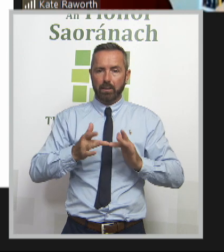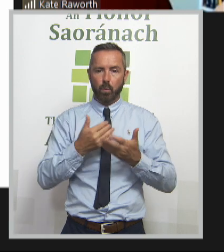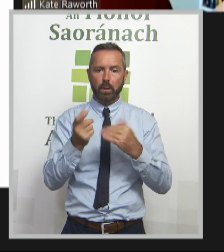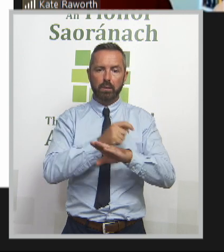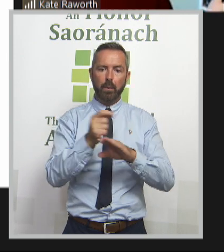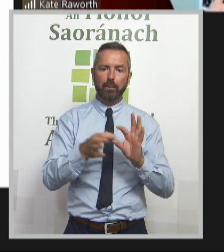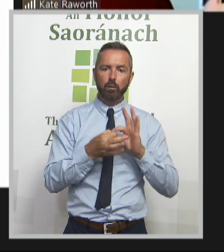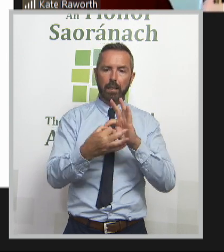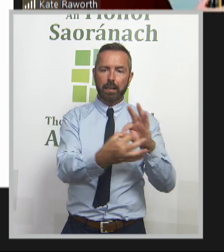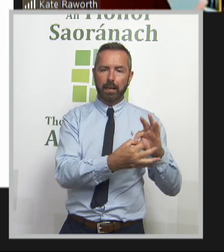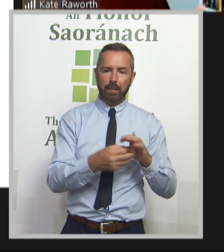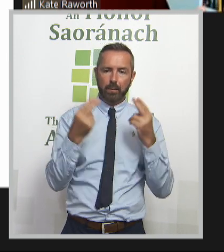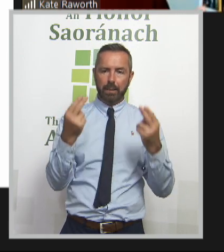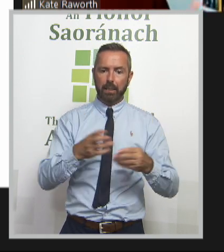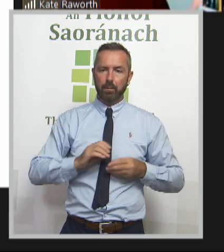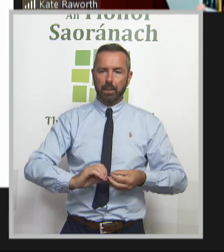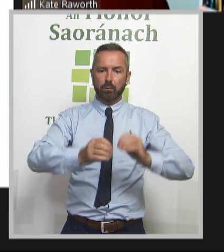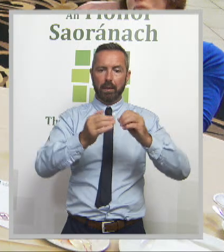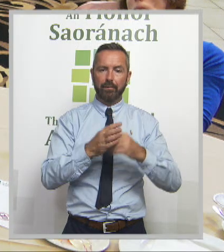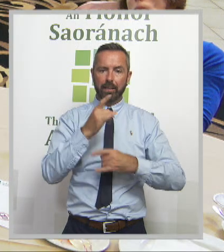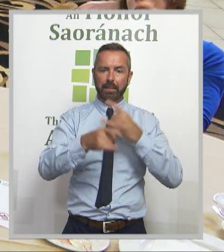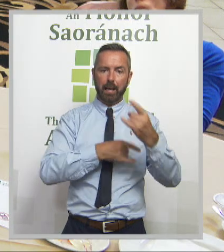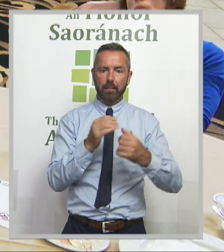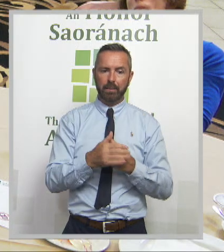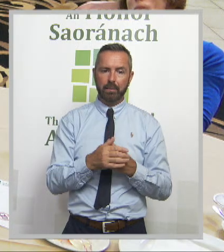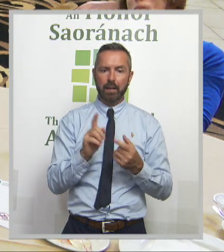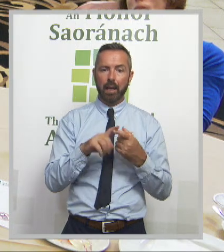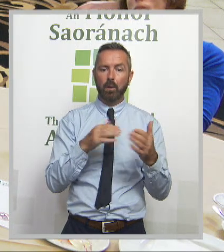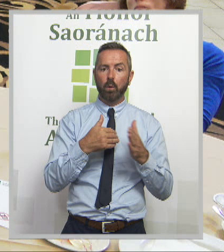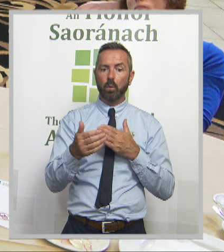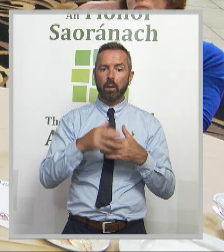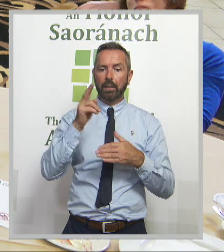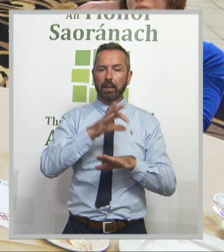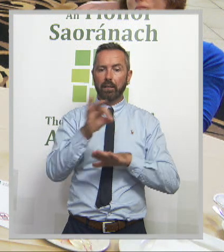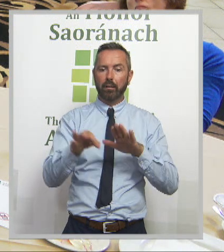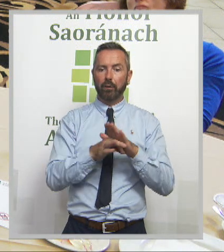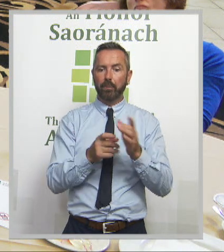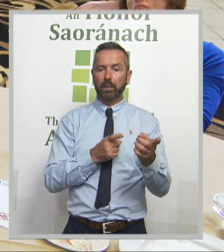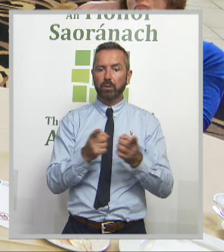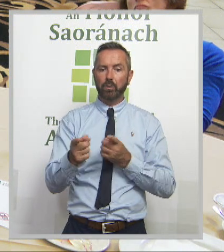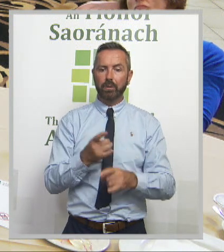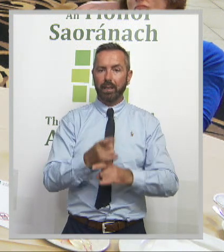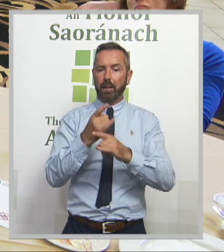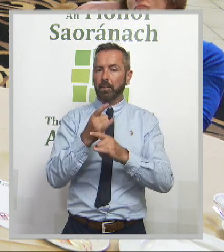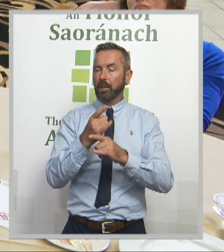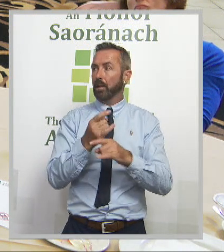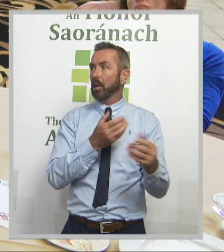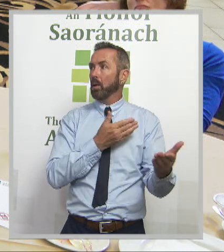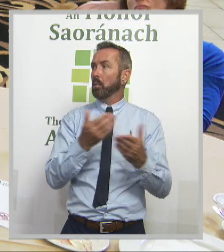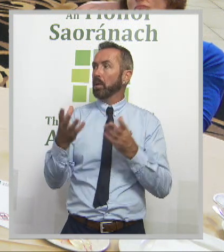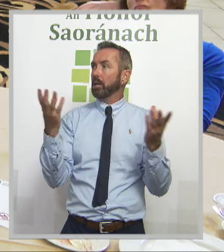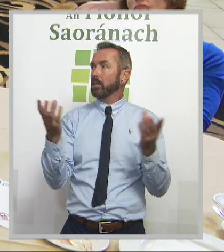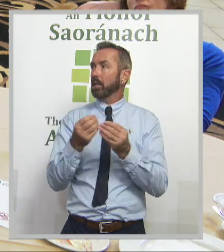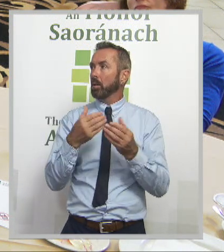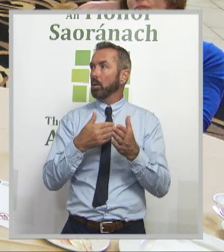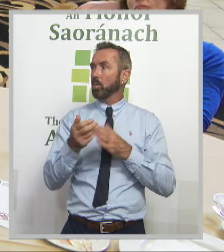relationships need to be created for this to happen? And what can the state do as a convener, bringing people together? What new collaborations